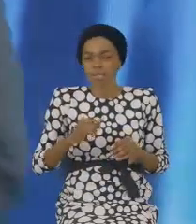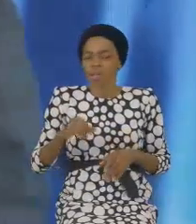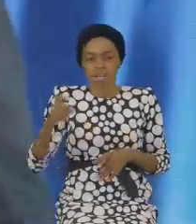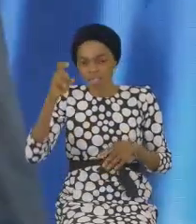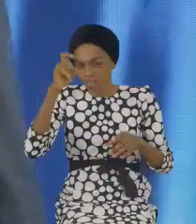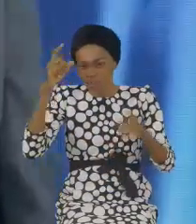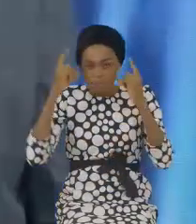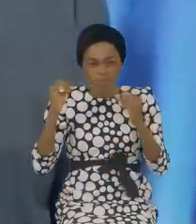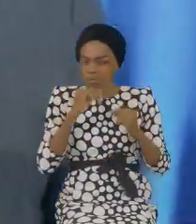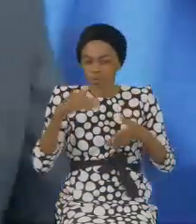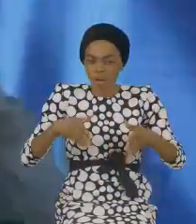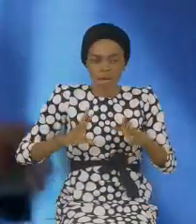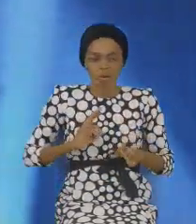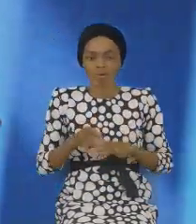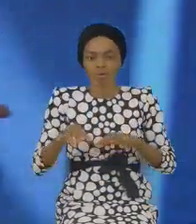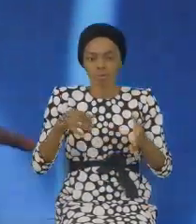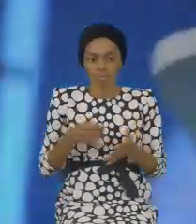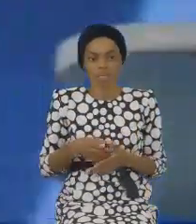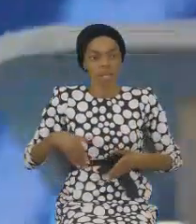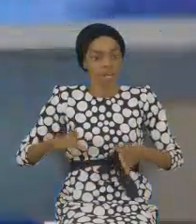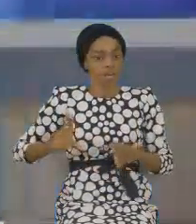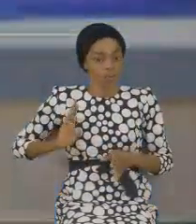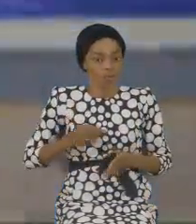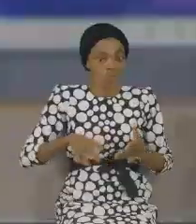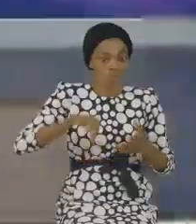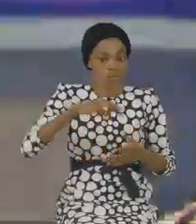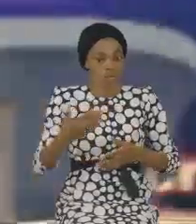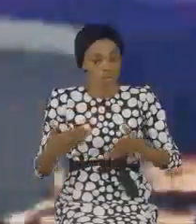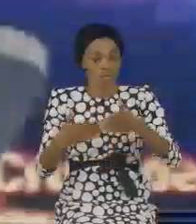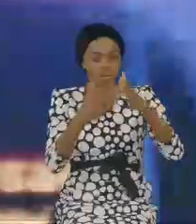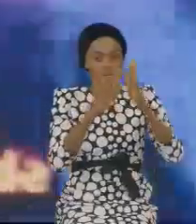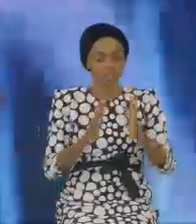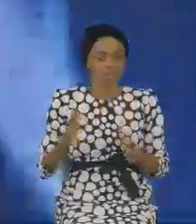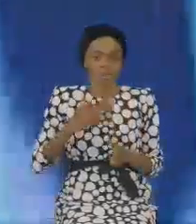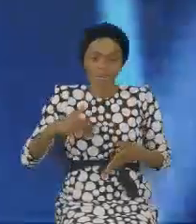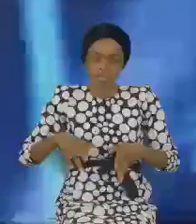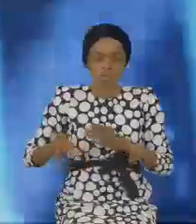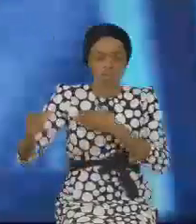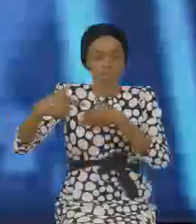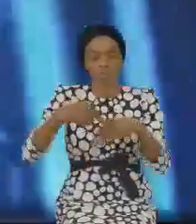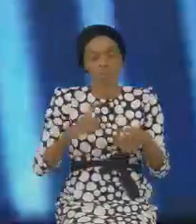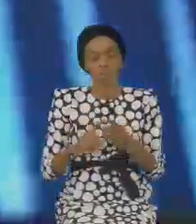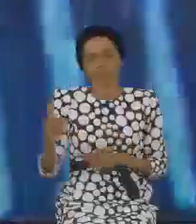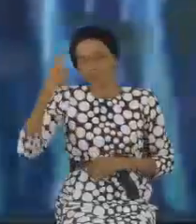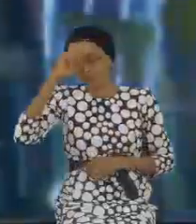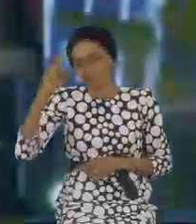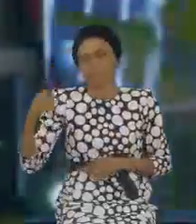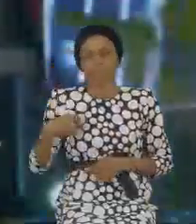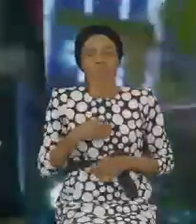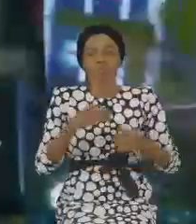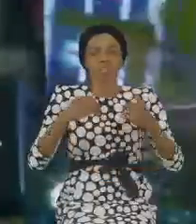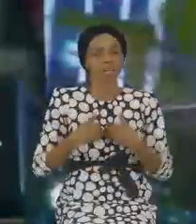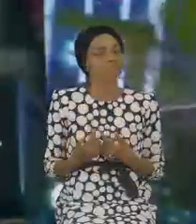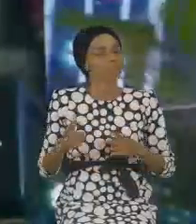his presence. Let's choose a captain and let us return into Egypt. We have a great